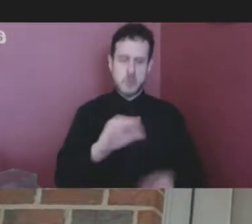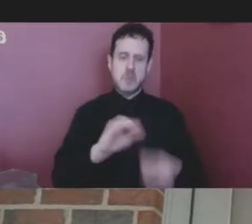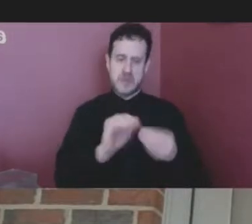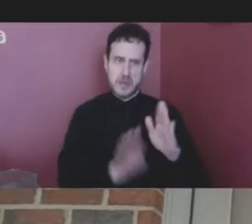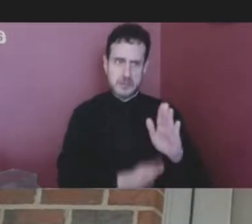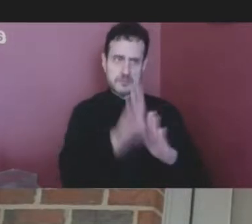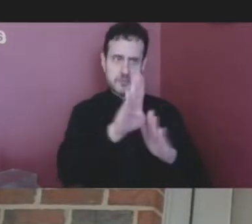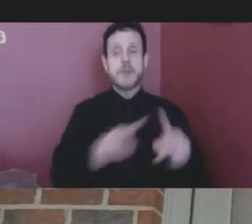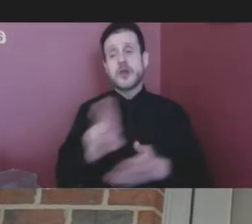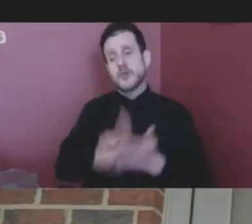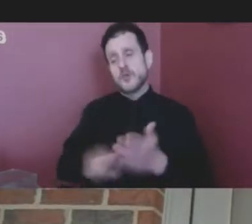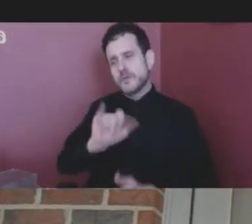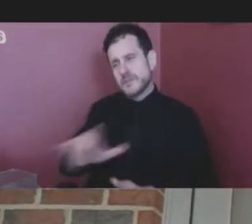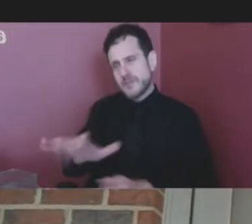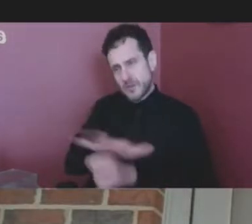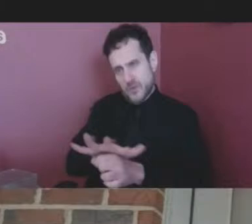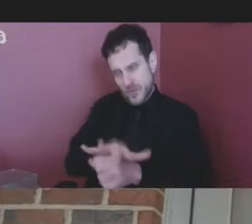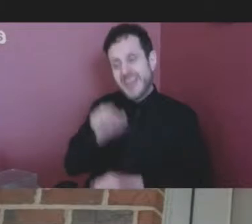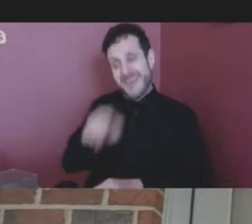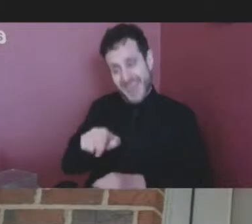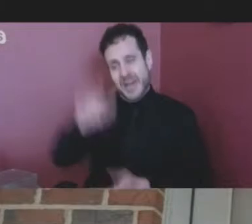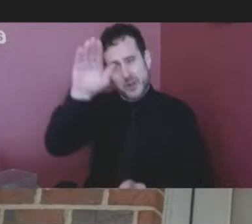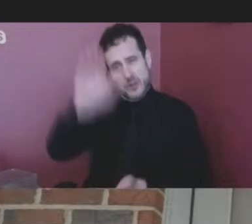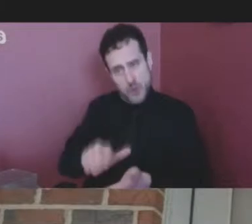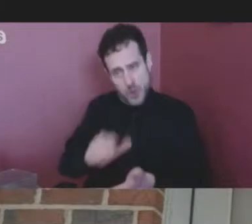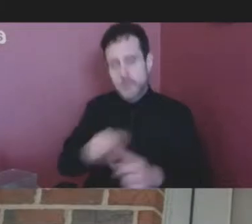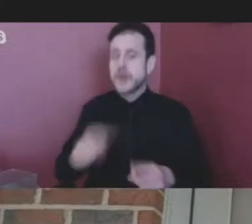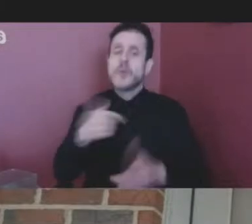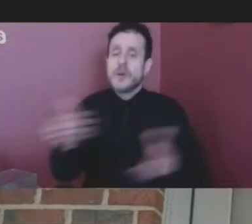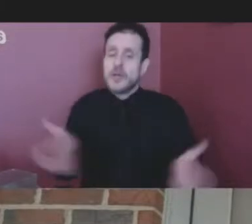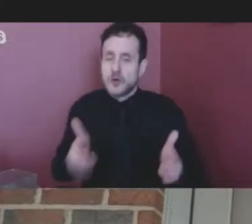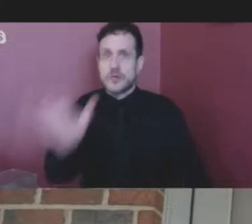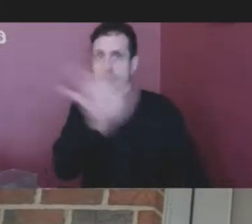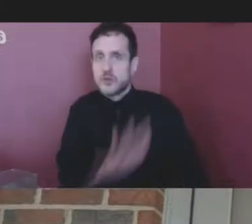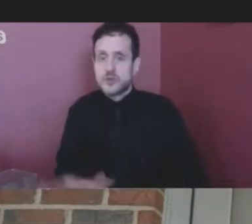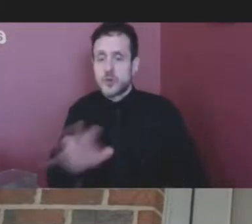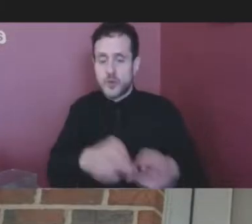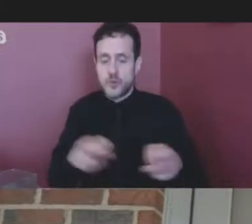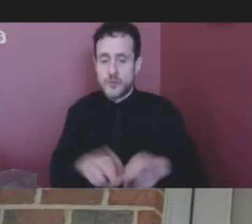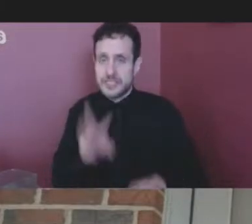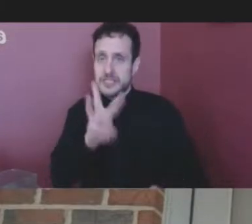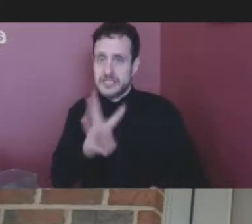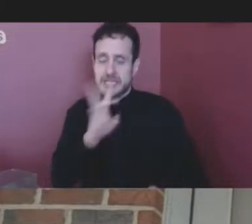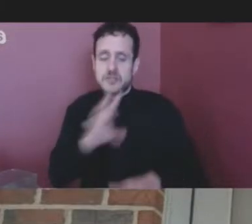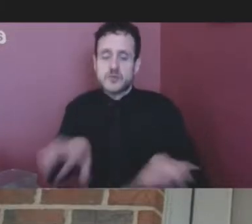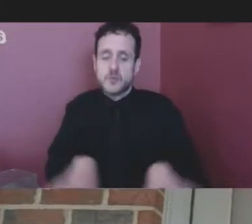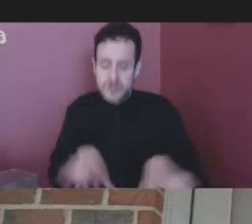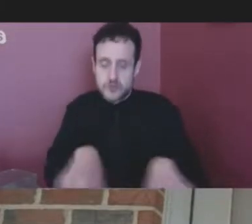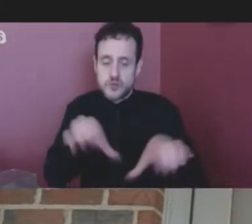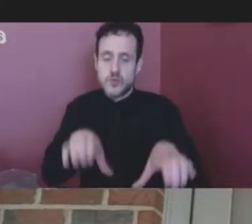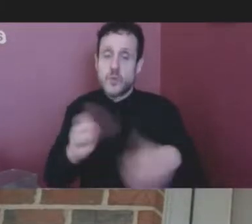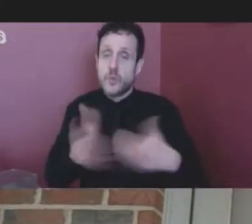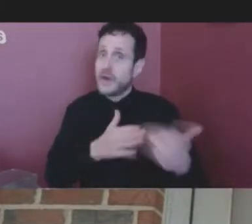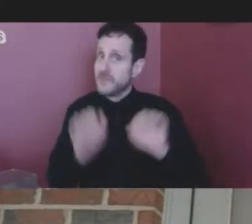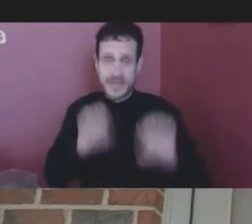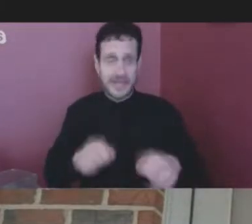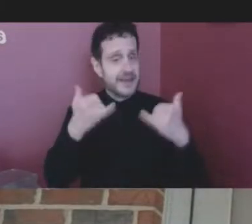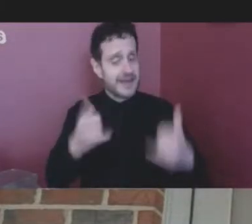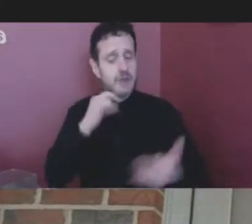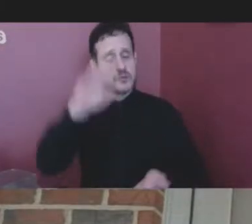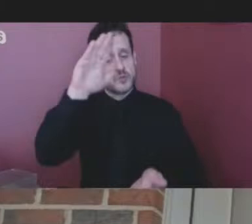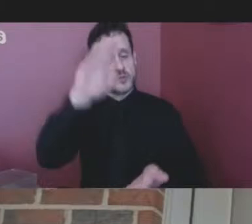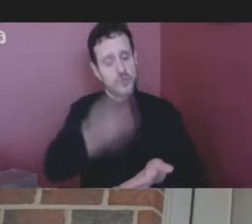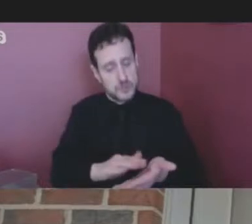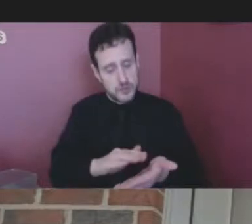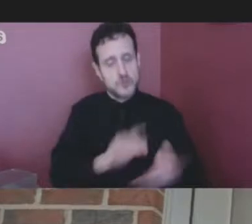them to begin taking action right now to reduce the test positivity rate. As we enter fall and